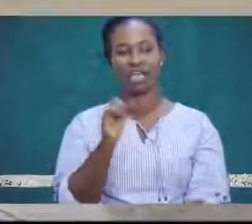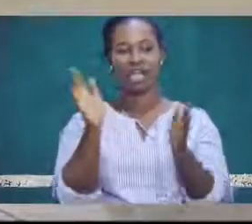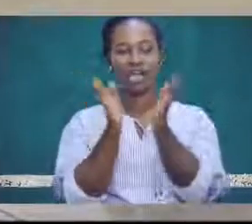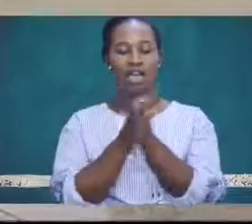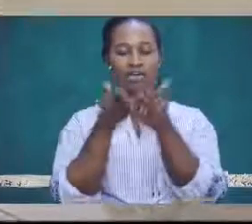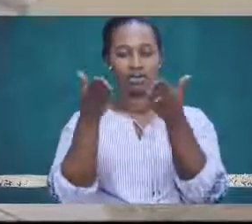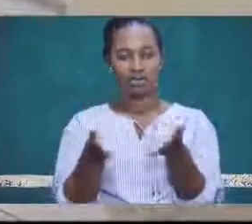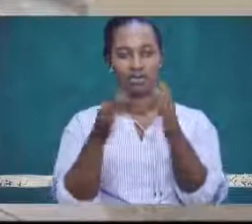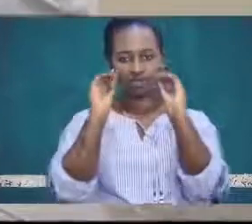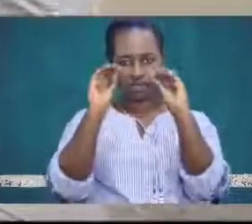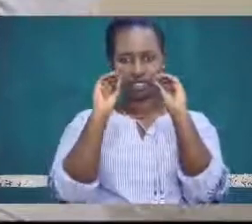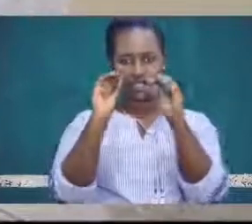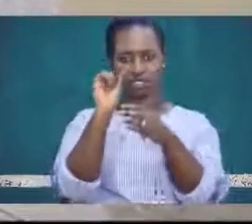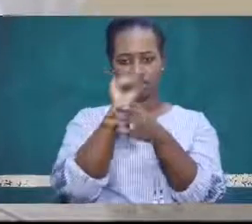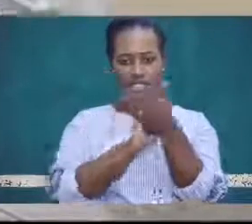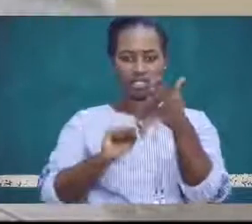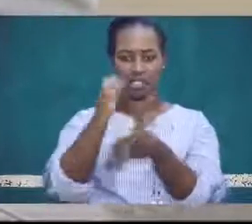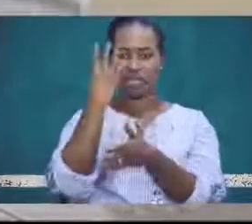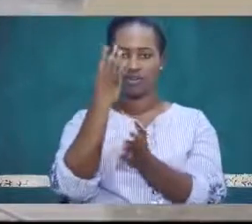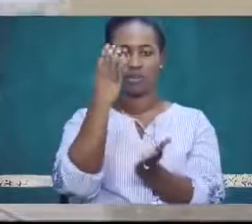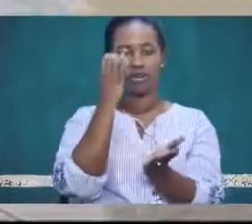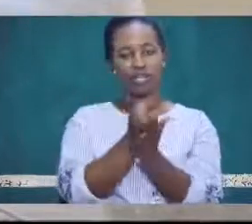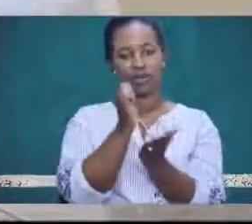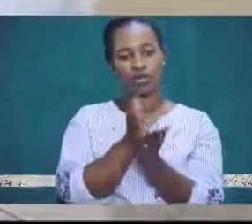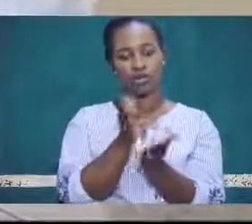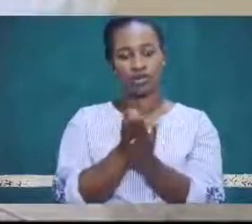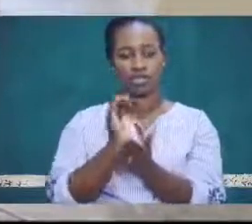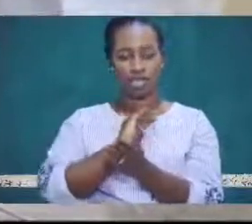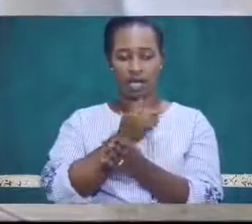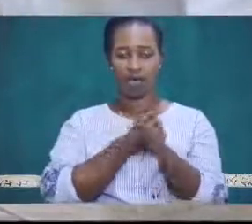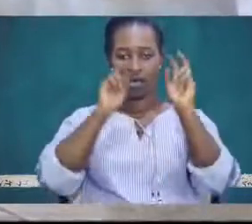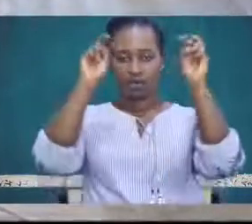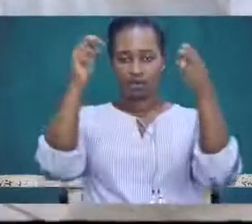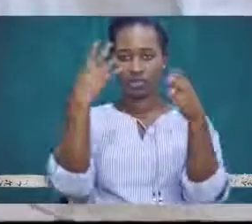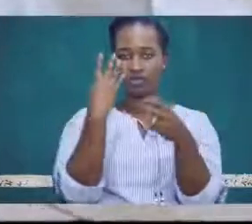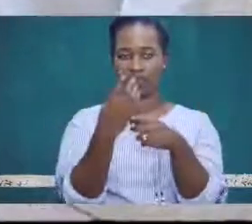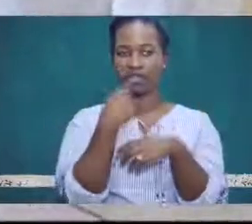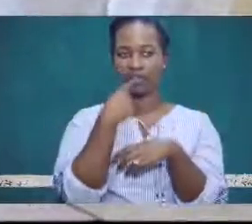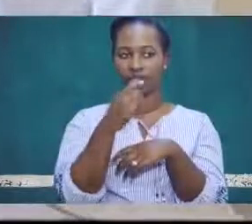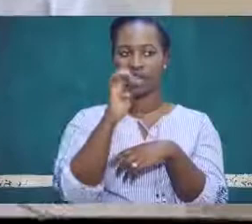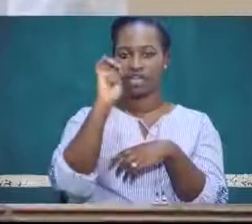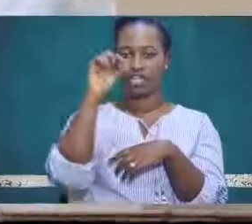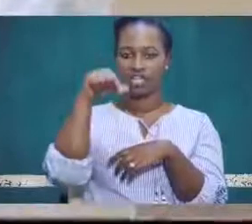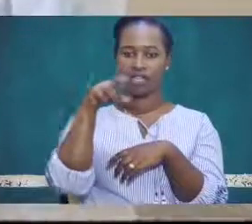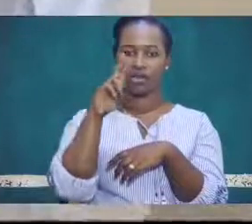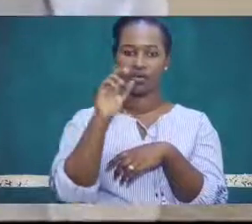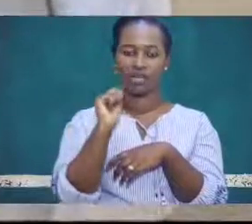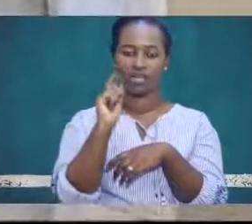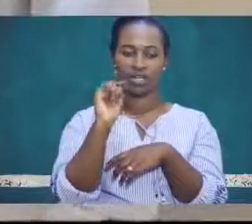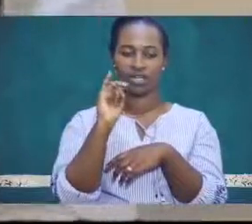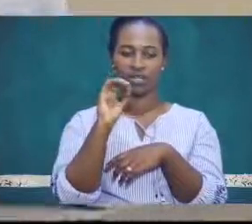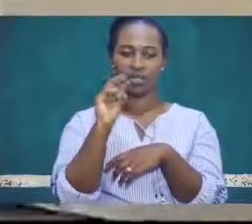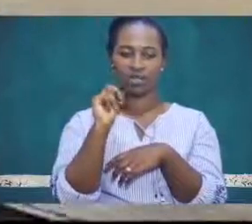learn with Senior 4 Economics, our Unit 4, which is Equations and Fractions in